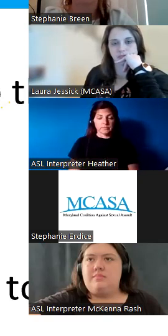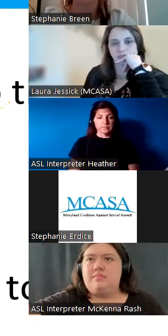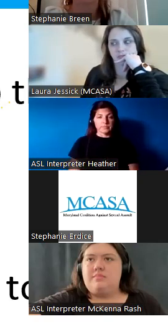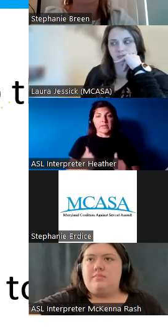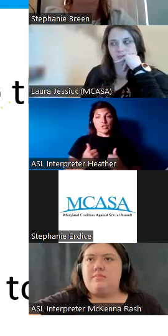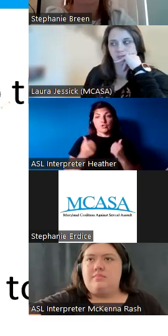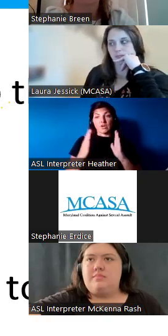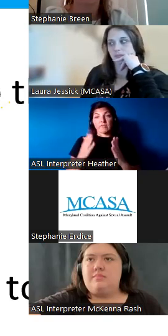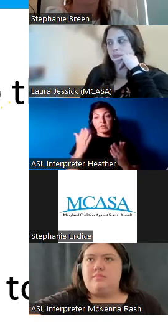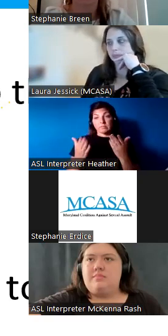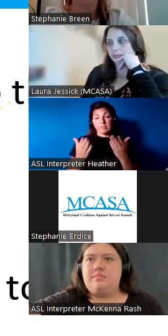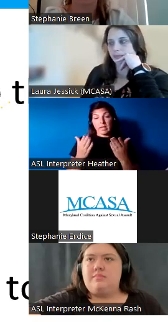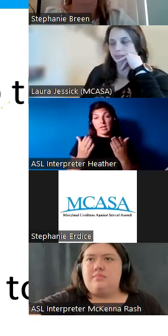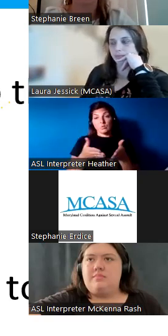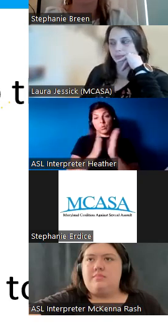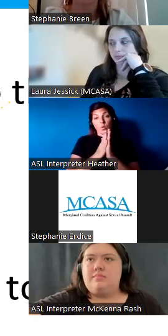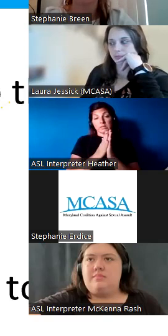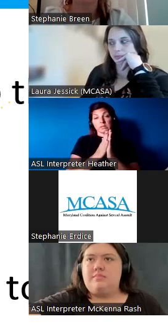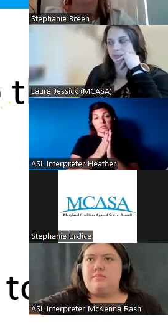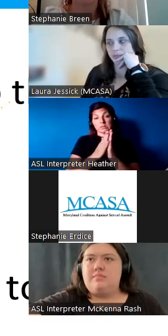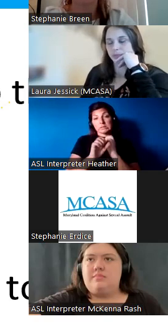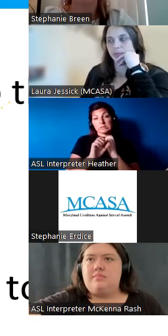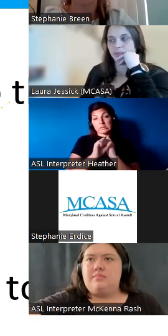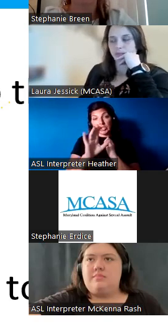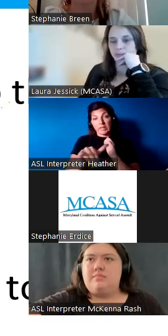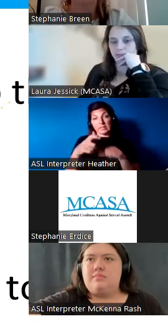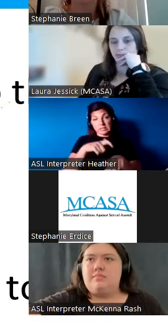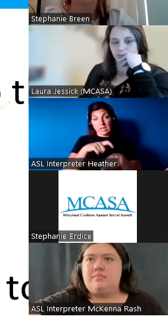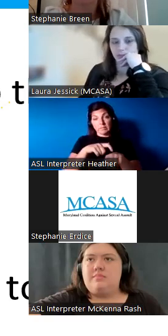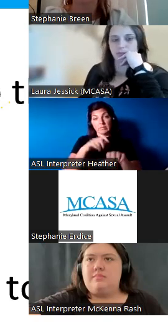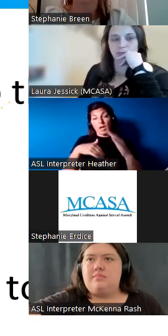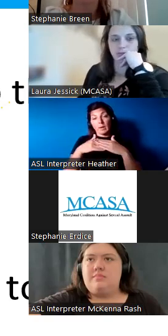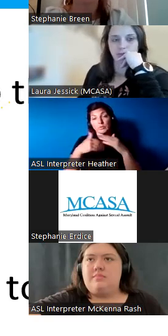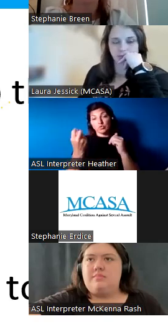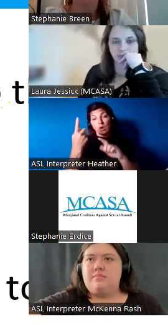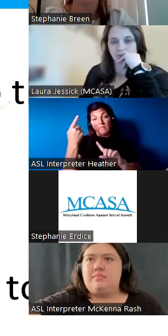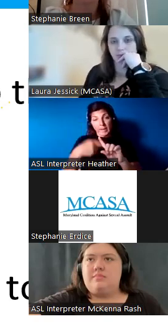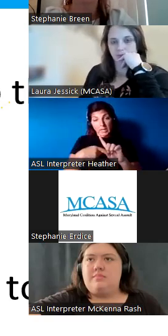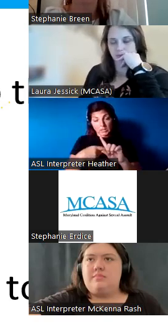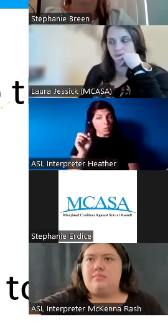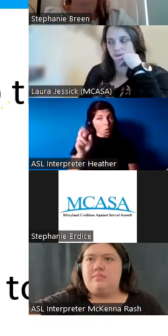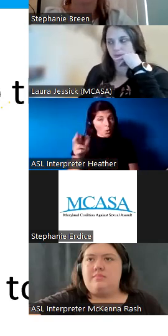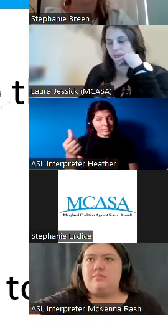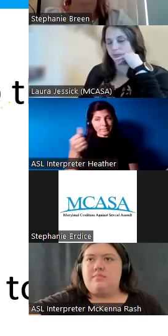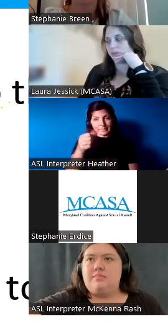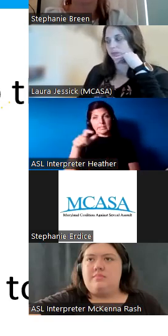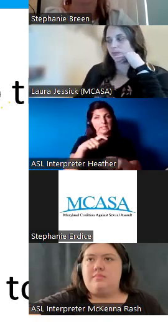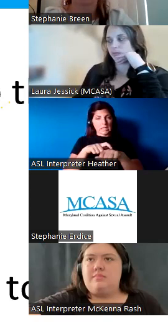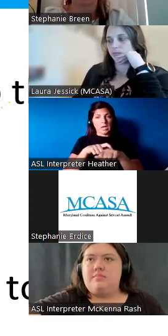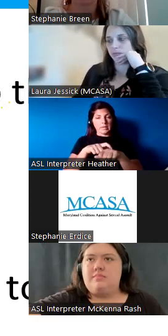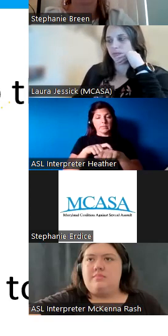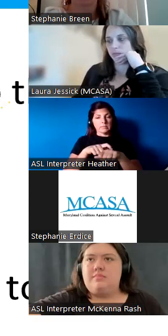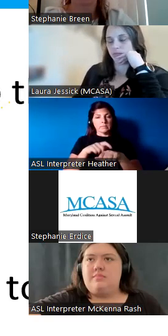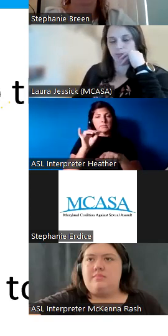may request extensions of the retention period. Those requests can be up to 12 months or any time period that they may